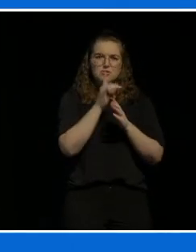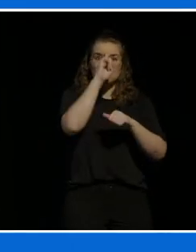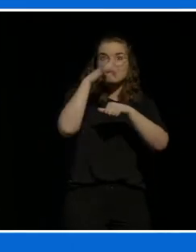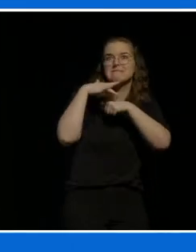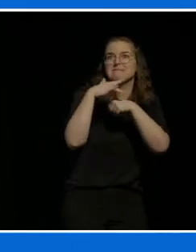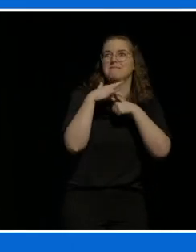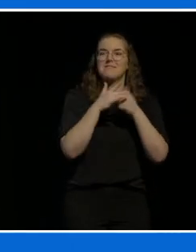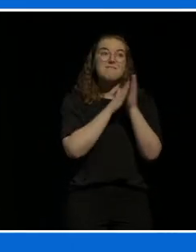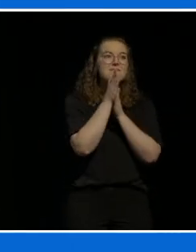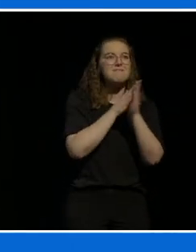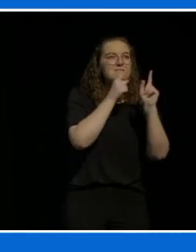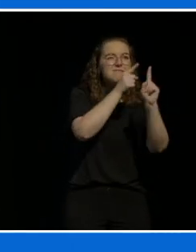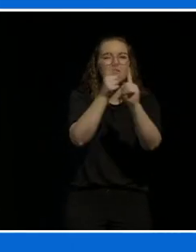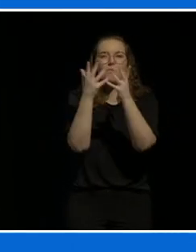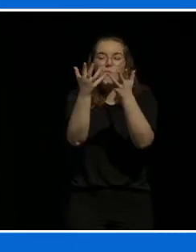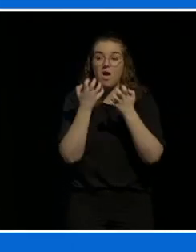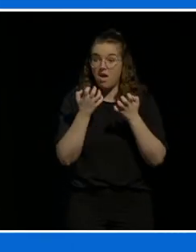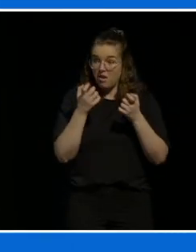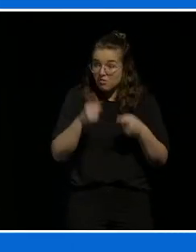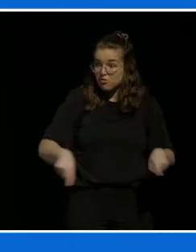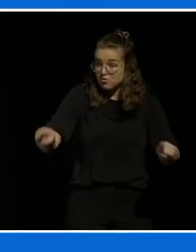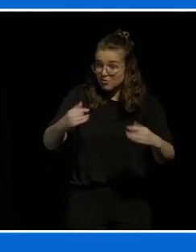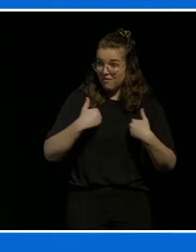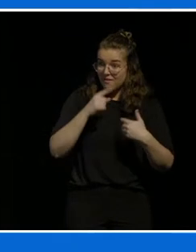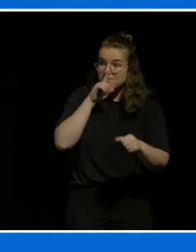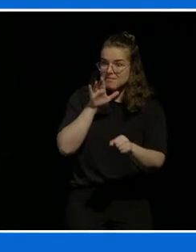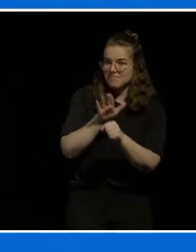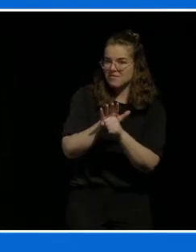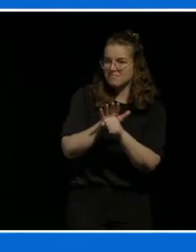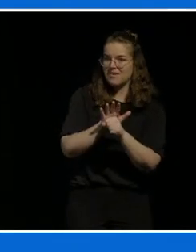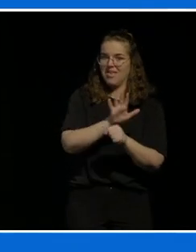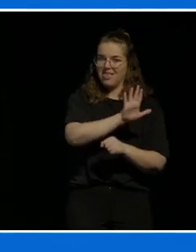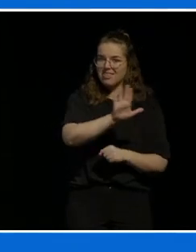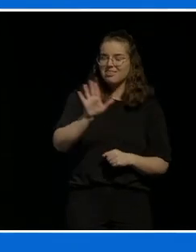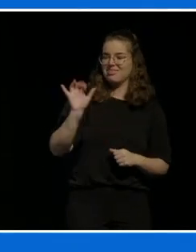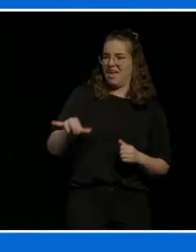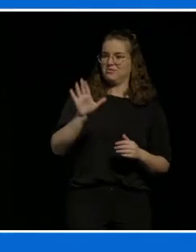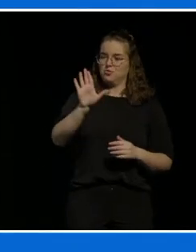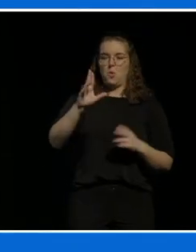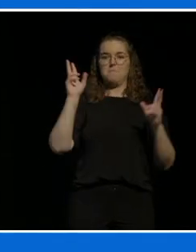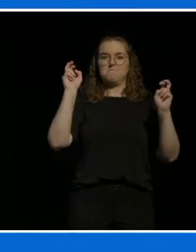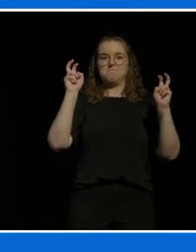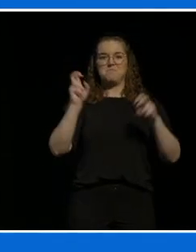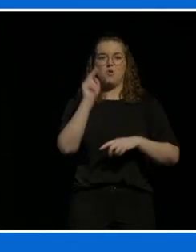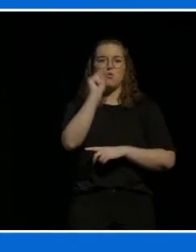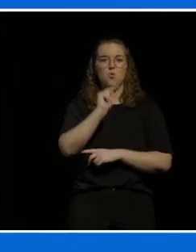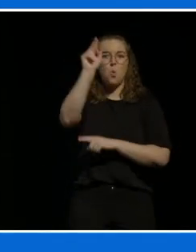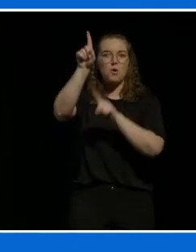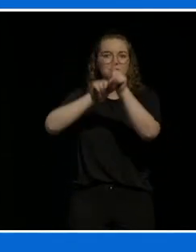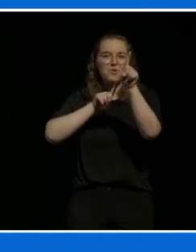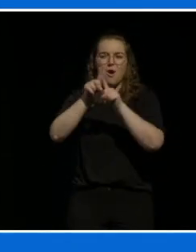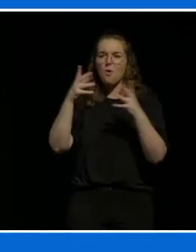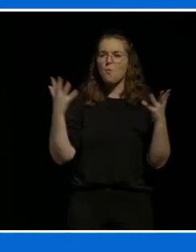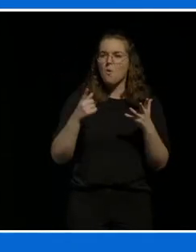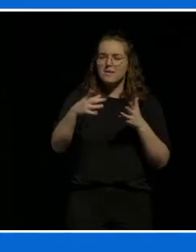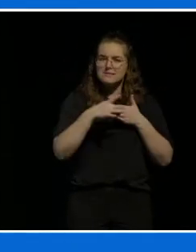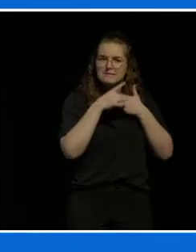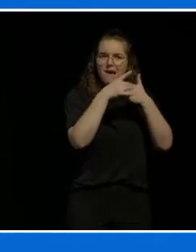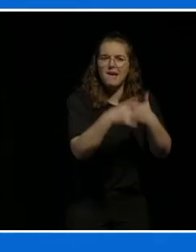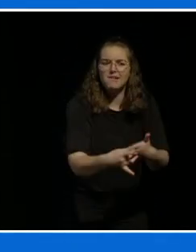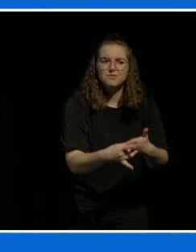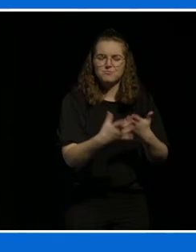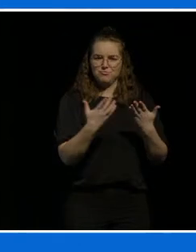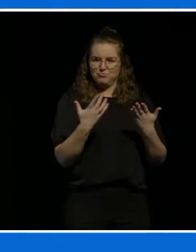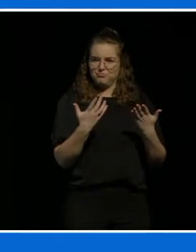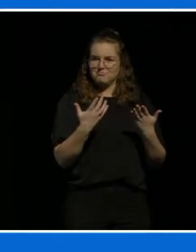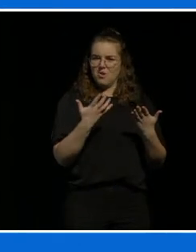And I think for all of you here that have a commitment, that's your kind of North Star that you should be looking at. What is it that's guiding you and driving you, and what's the core